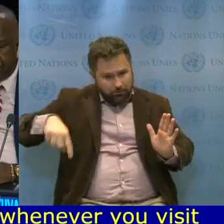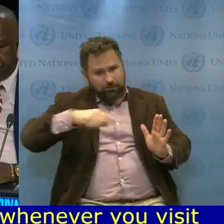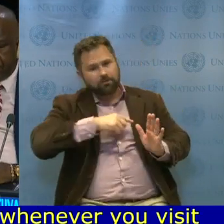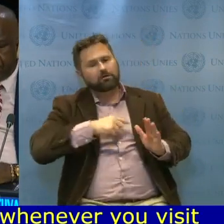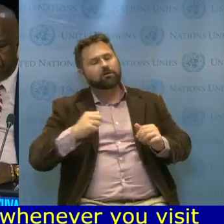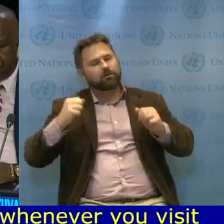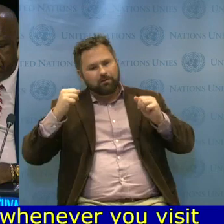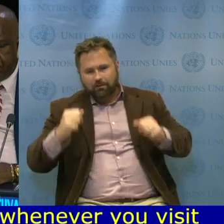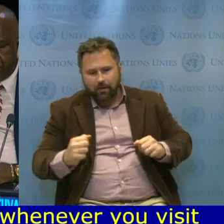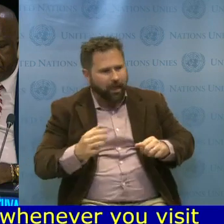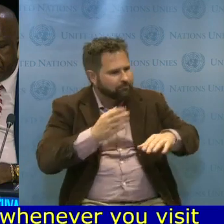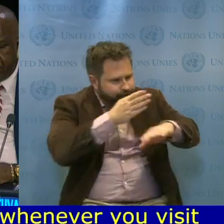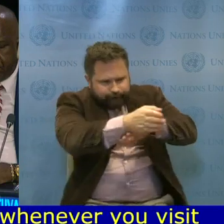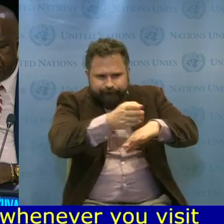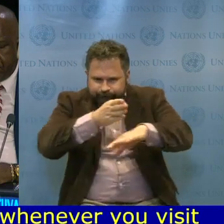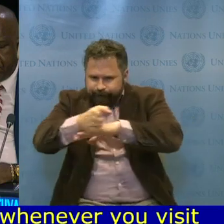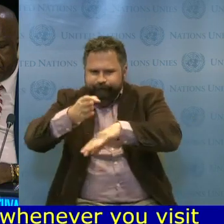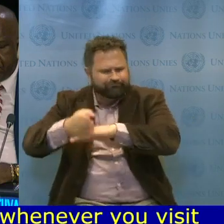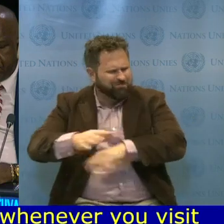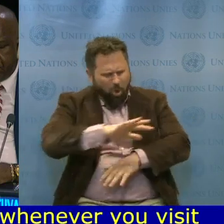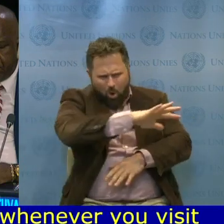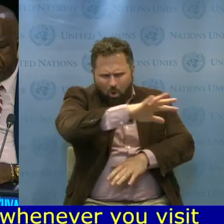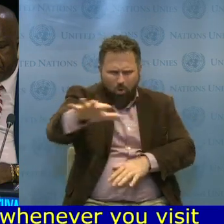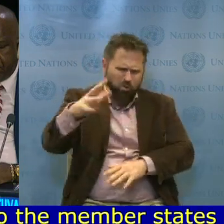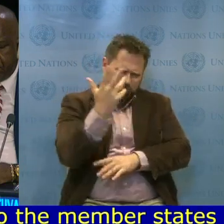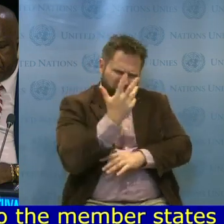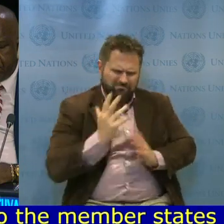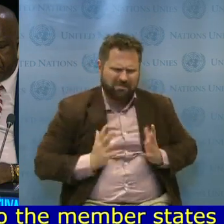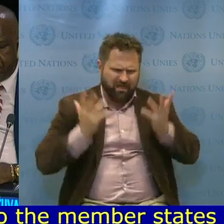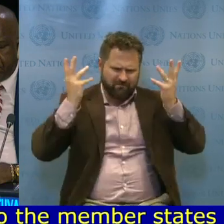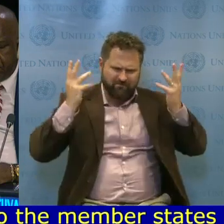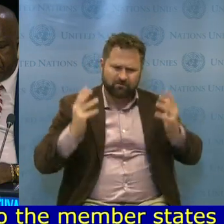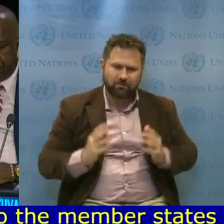the needs in various sectors of life. Thank